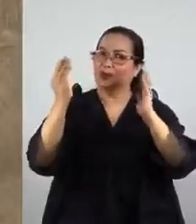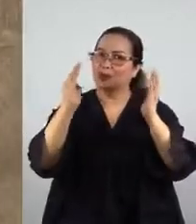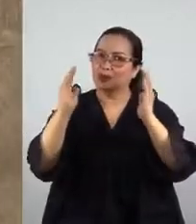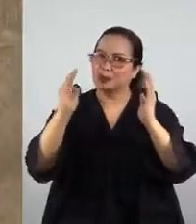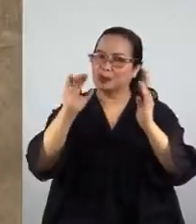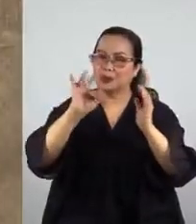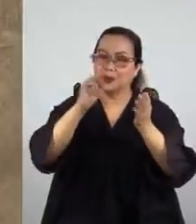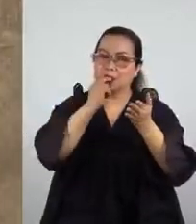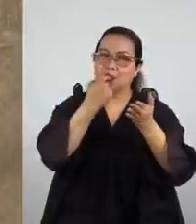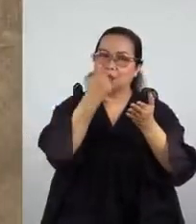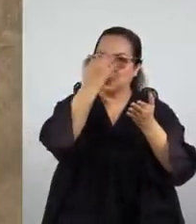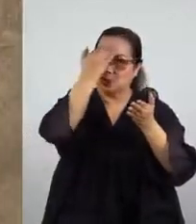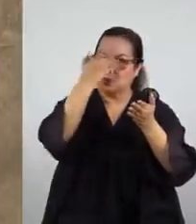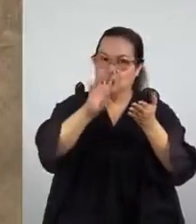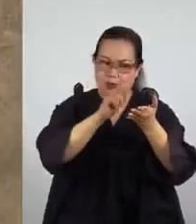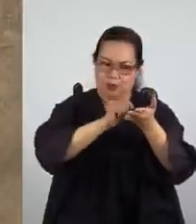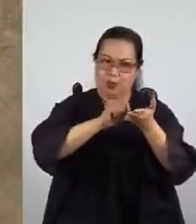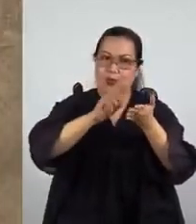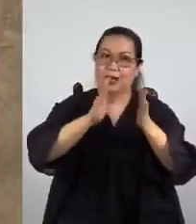don't know who the writer is.